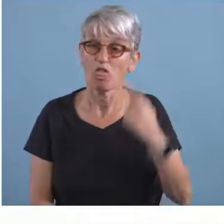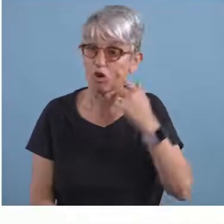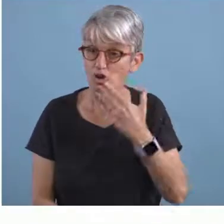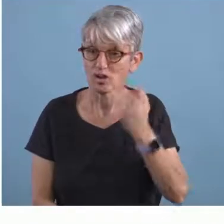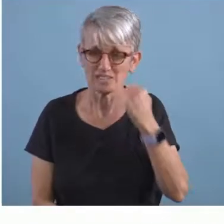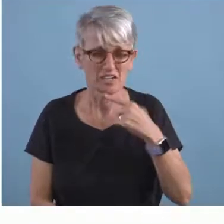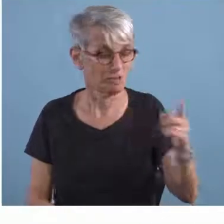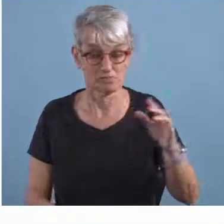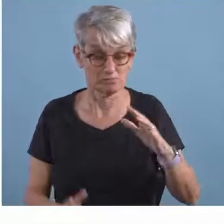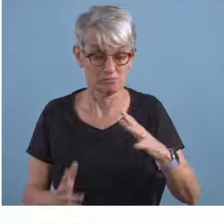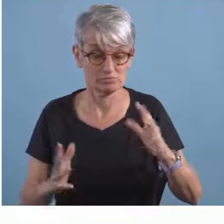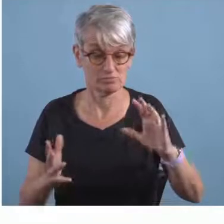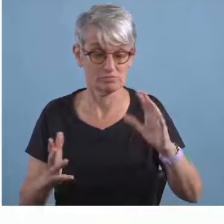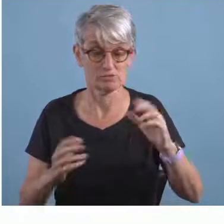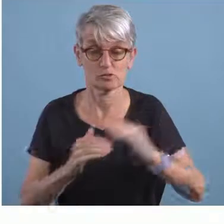very distracting.